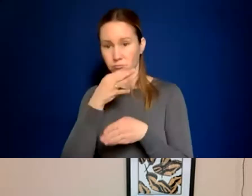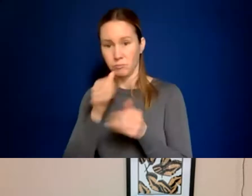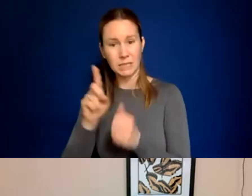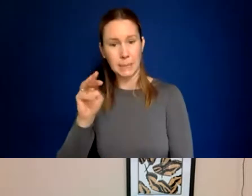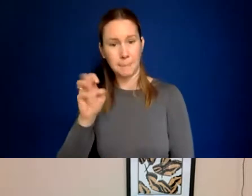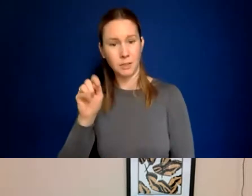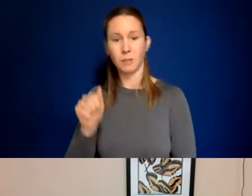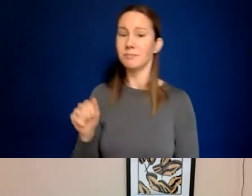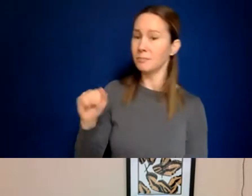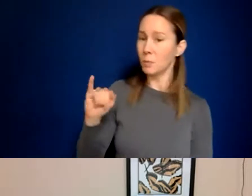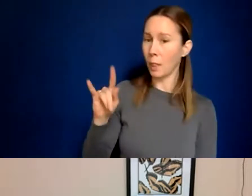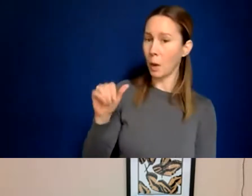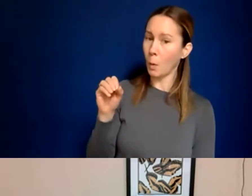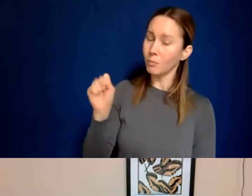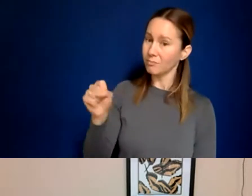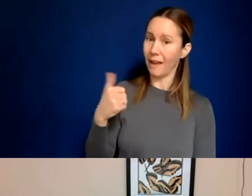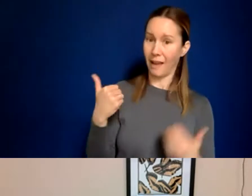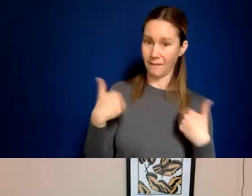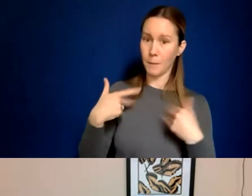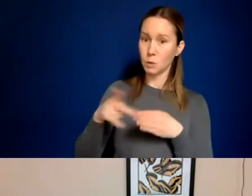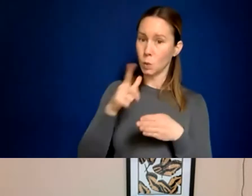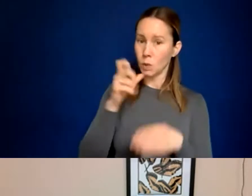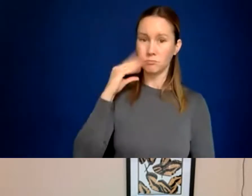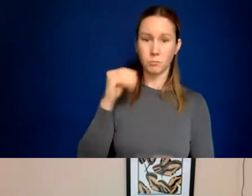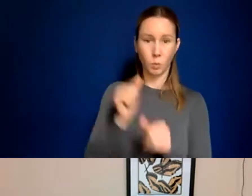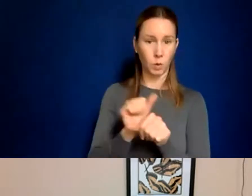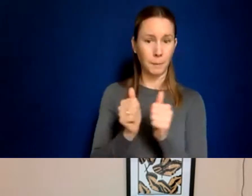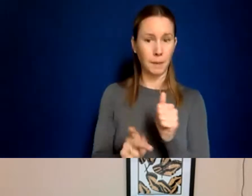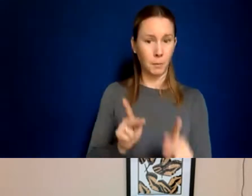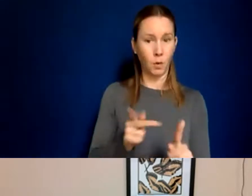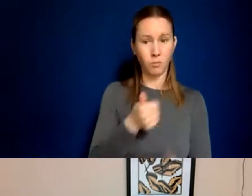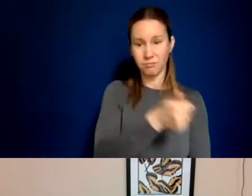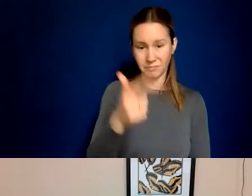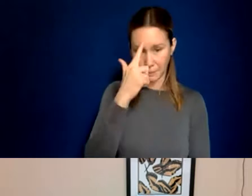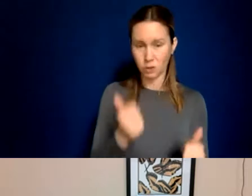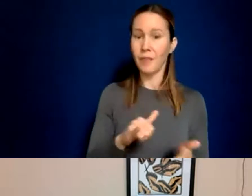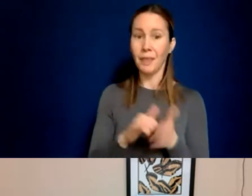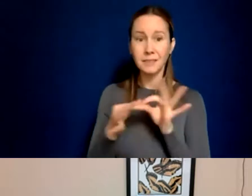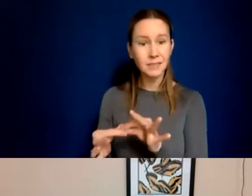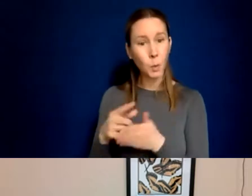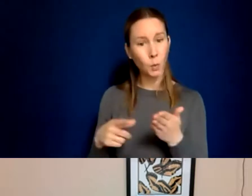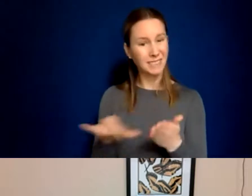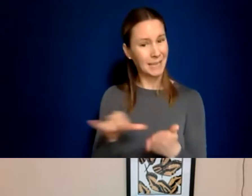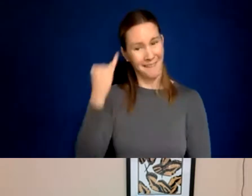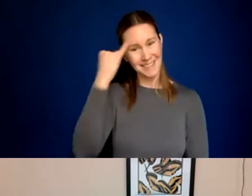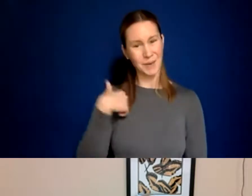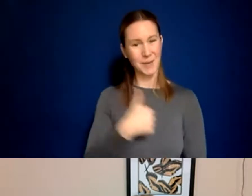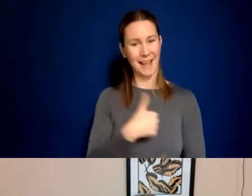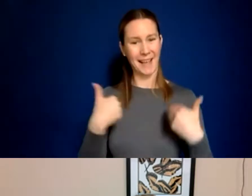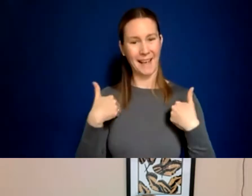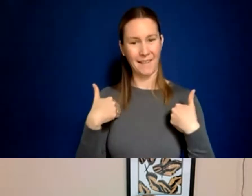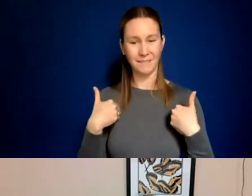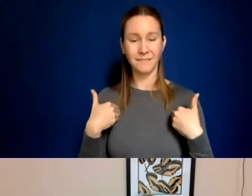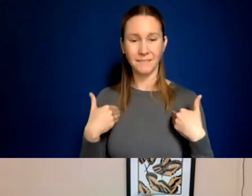are professionals who are experiencing working with people with cognitive impairment. This comes to what we have, this same idea we have been mentioning,